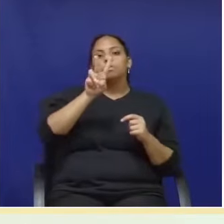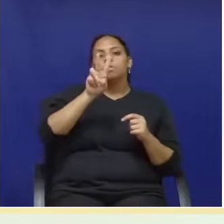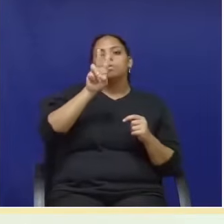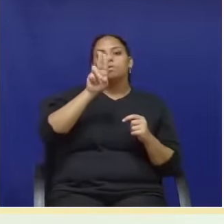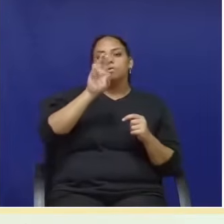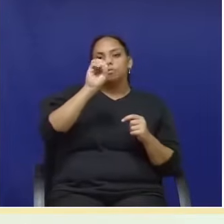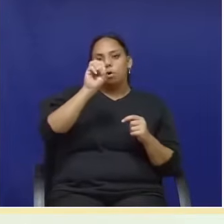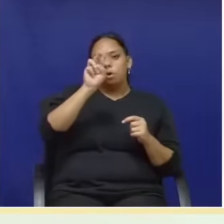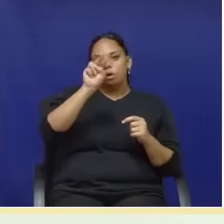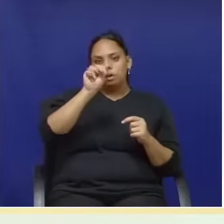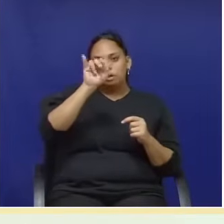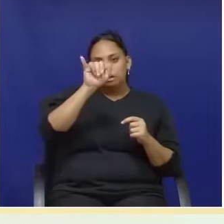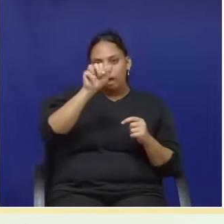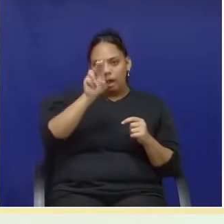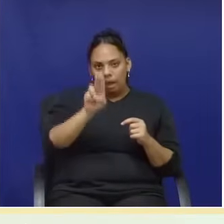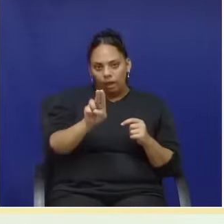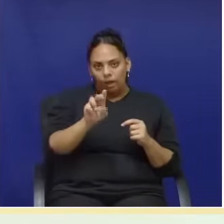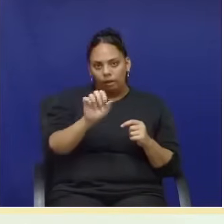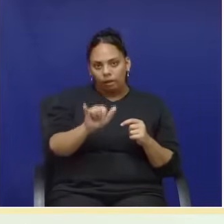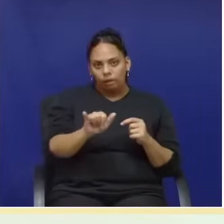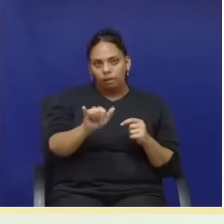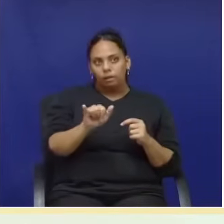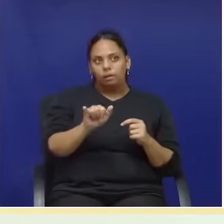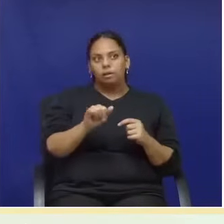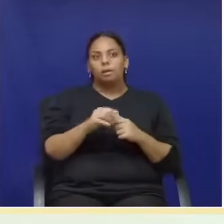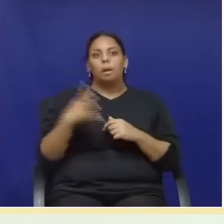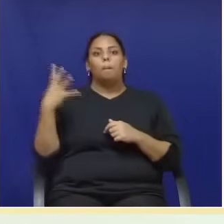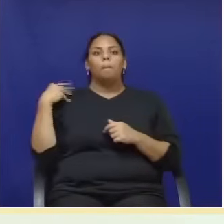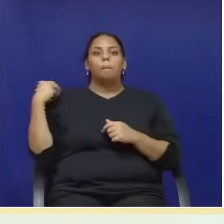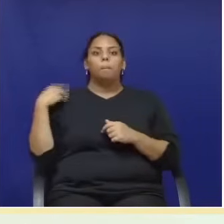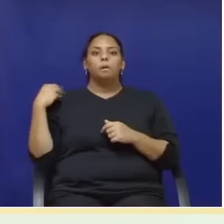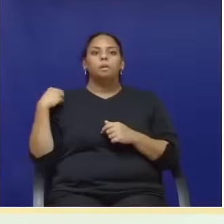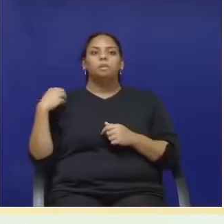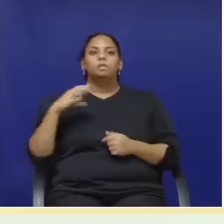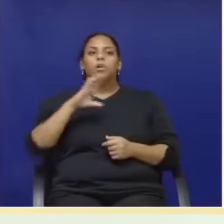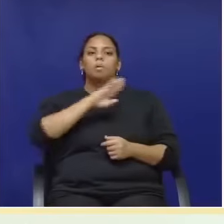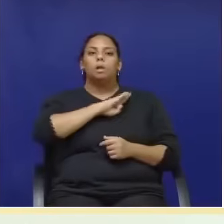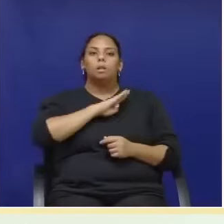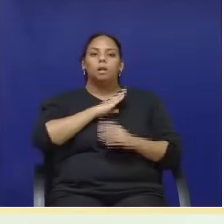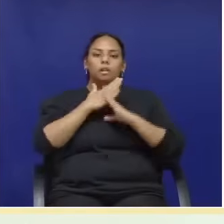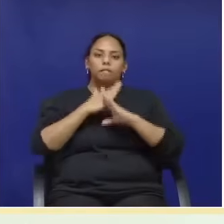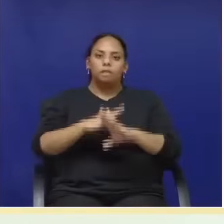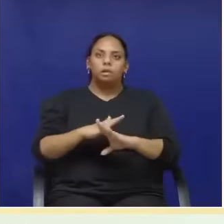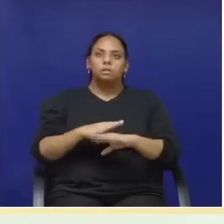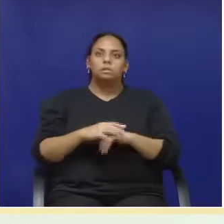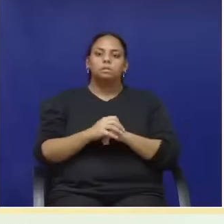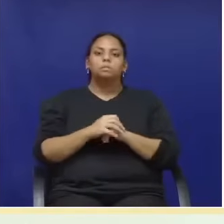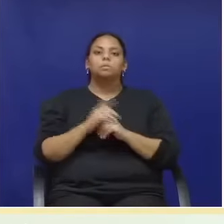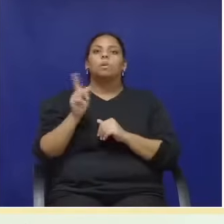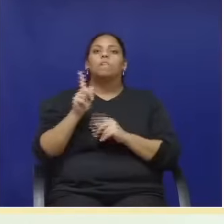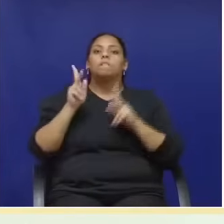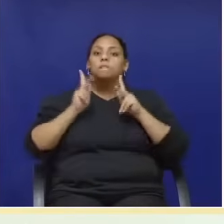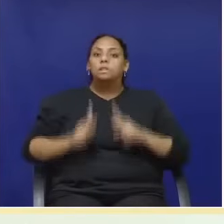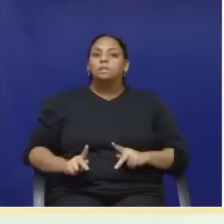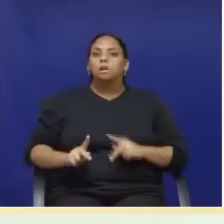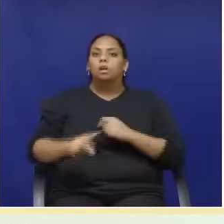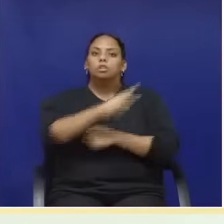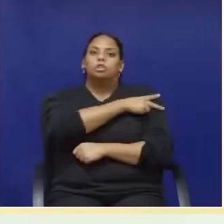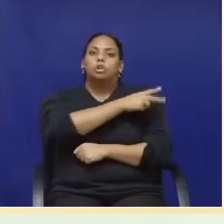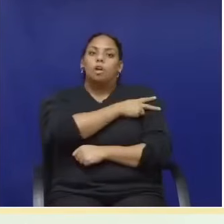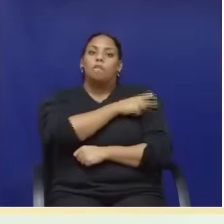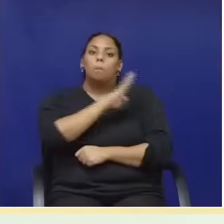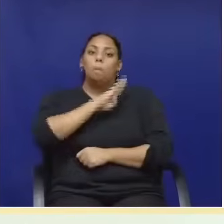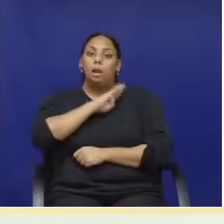Veterans. The question is, what measures have been implemented by her department to strengthen the physical security of